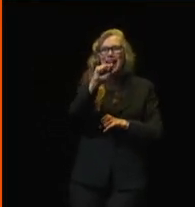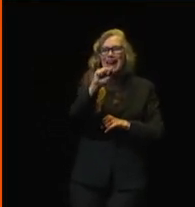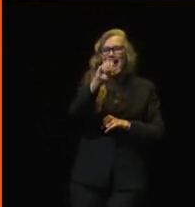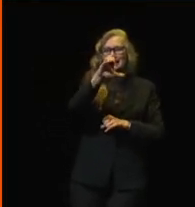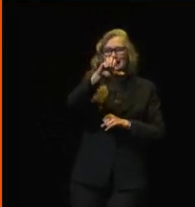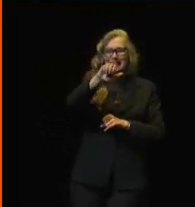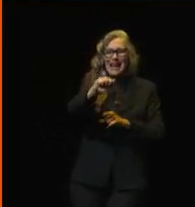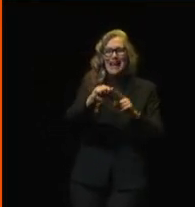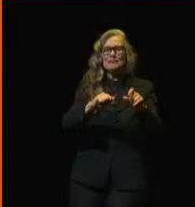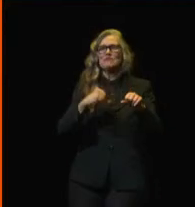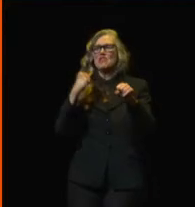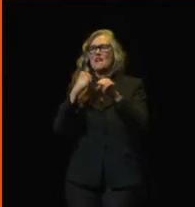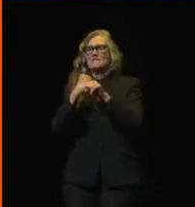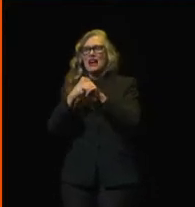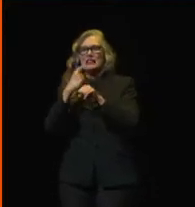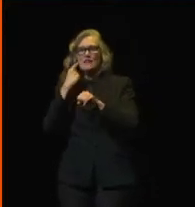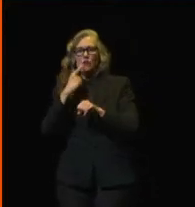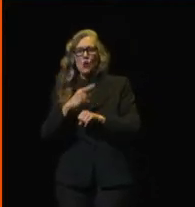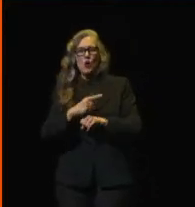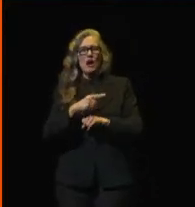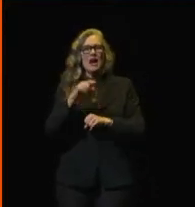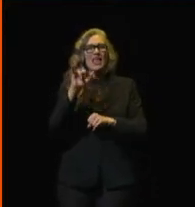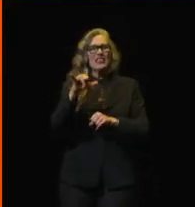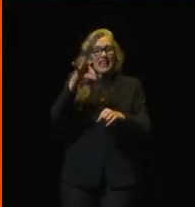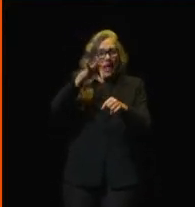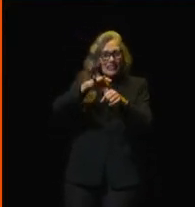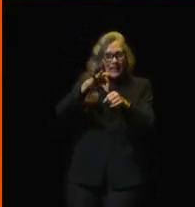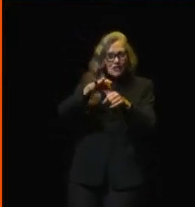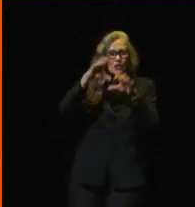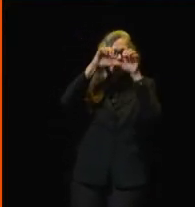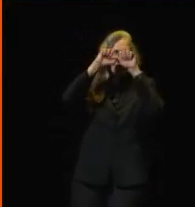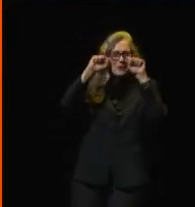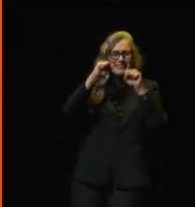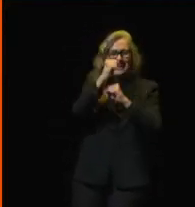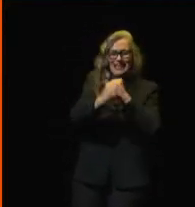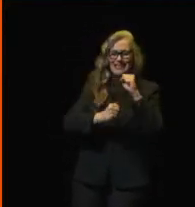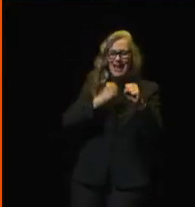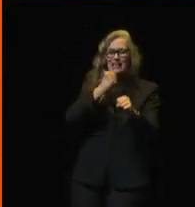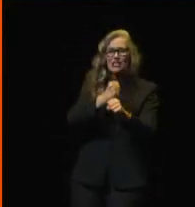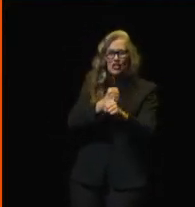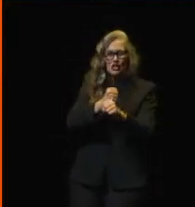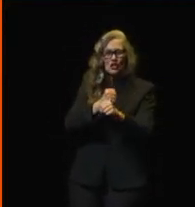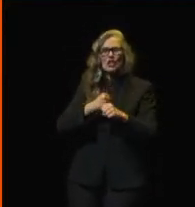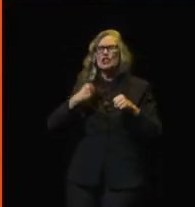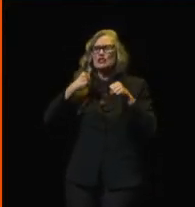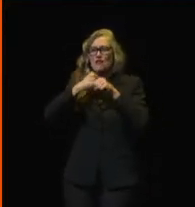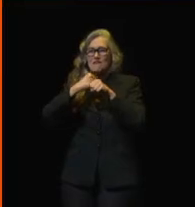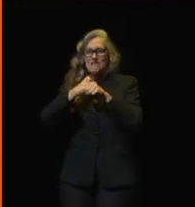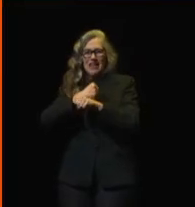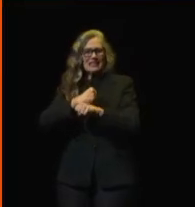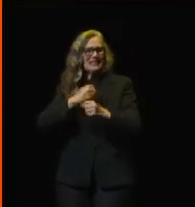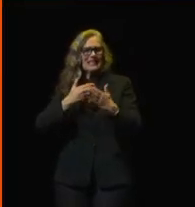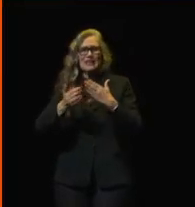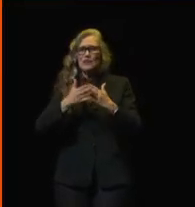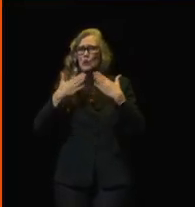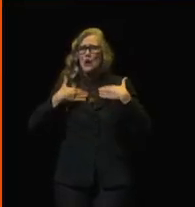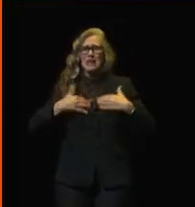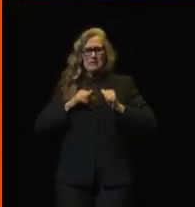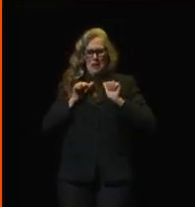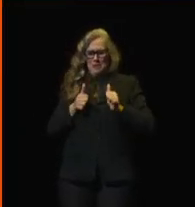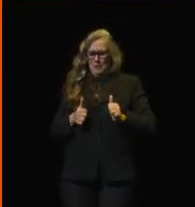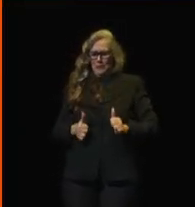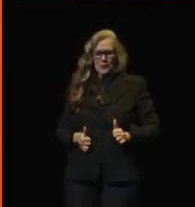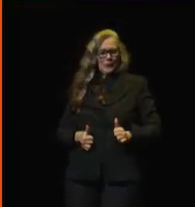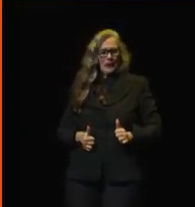him, time running out, Ady understood that he had a unique opportunity to highlight the